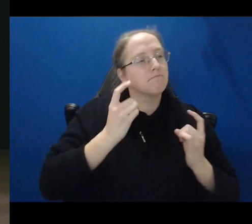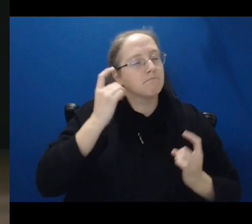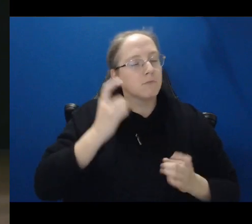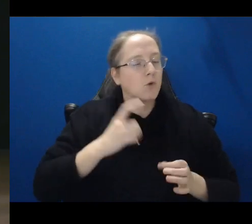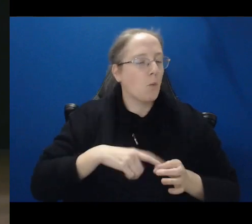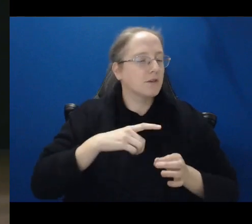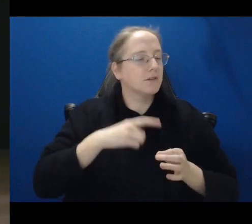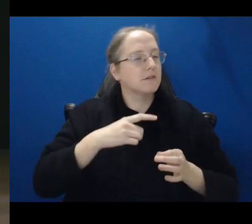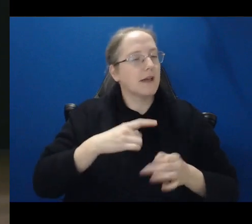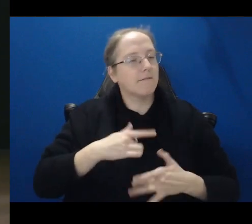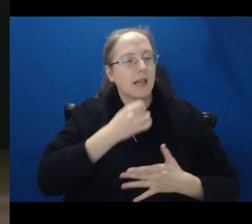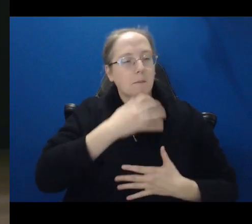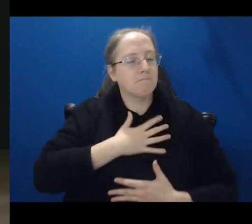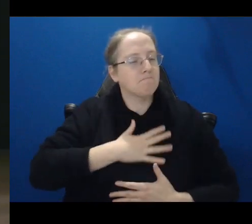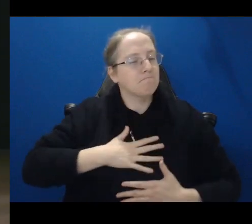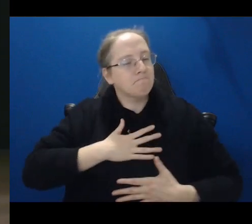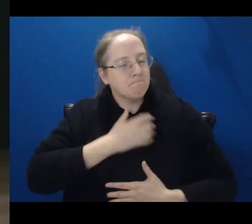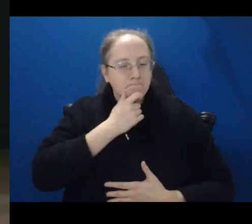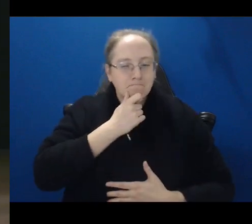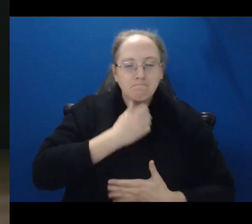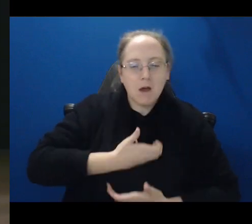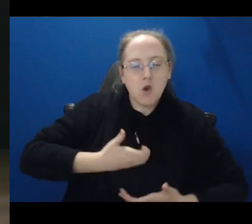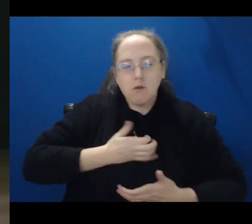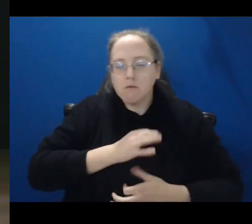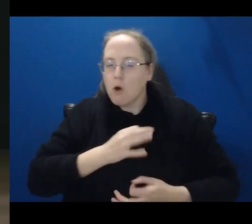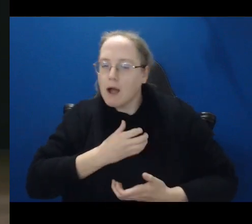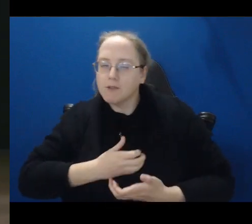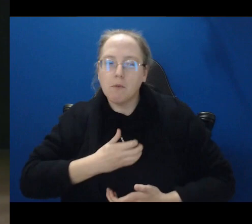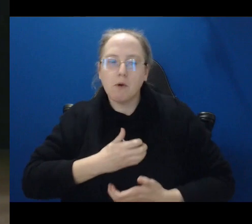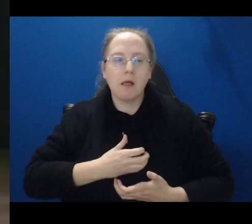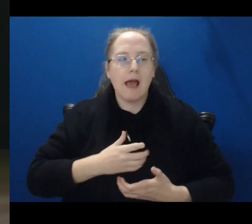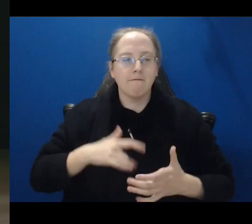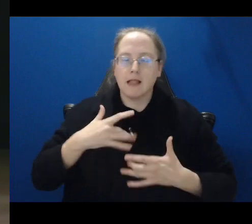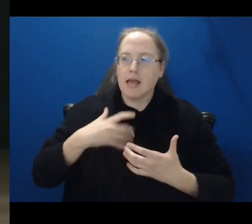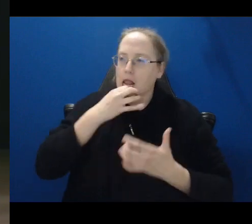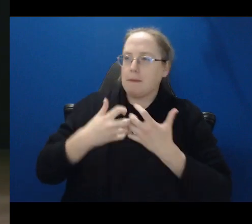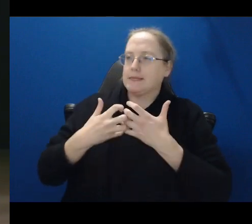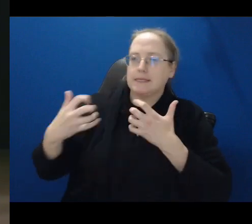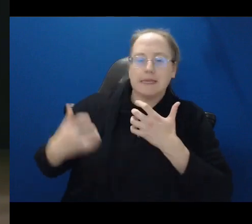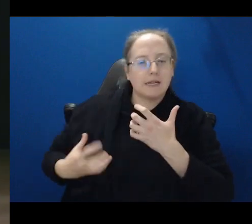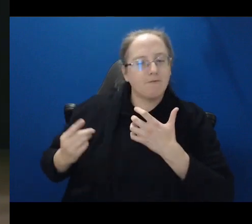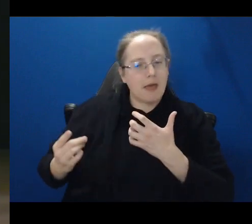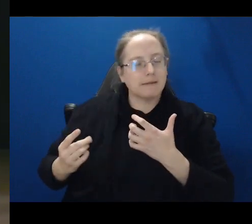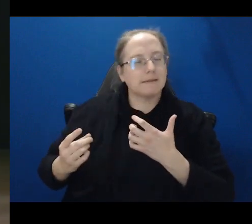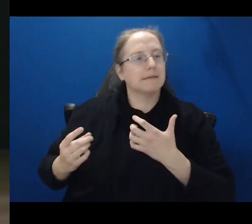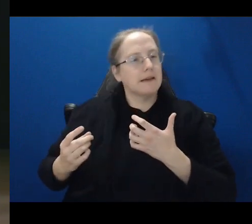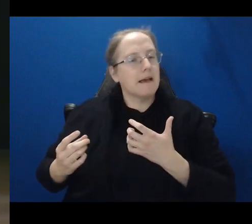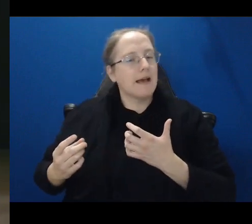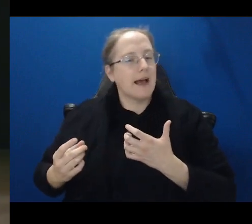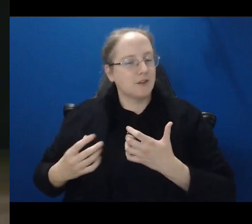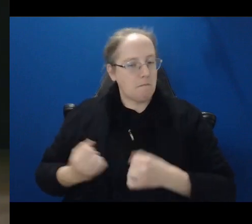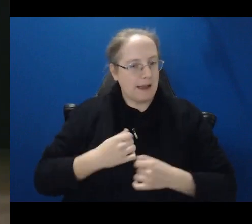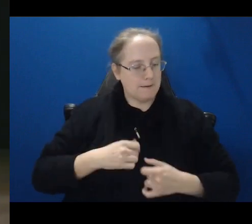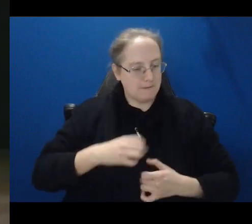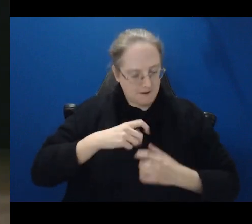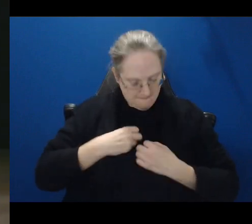discomfort and incommensurability. I think that's an important aspect of the exhibition